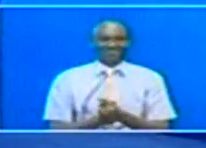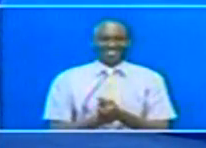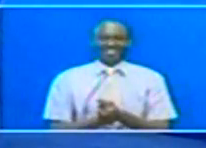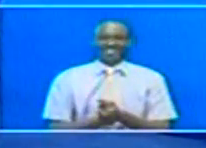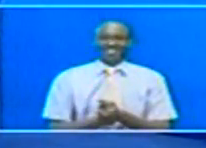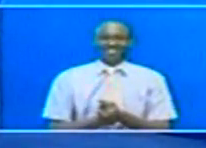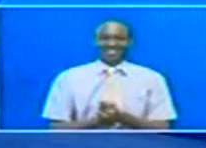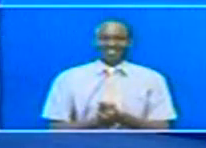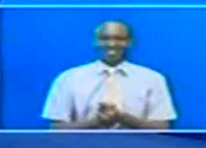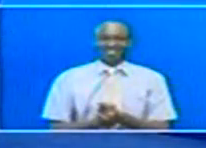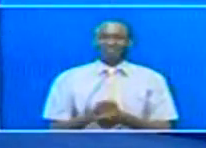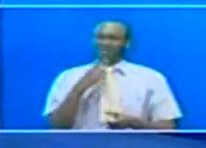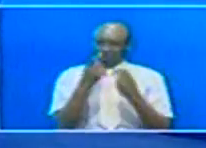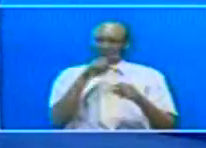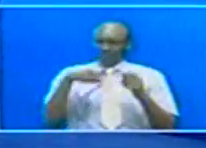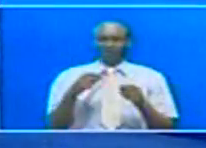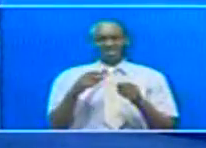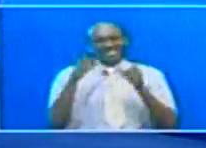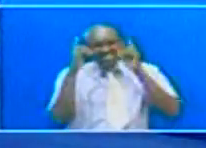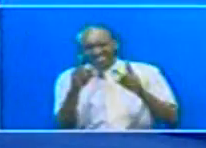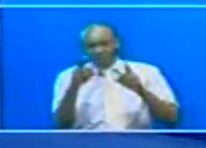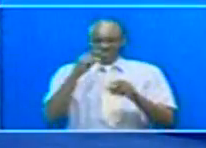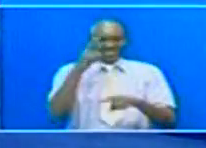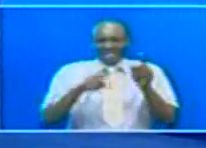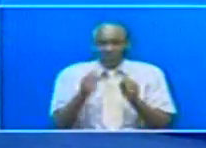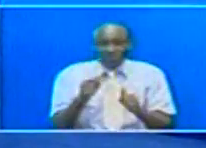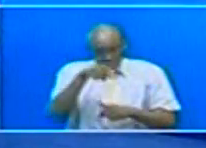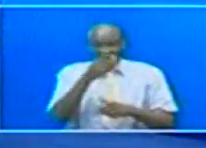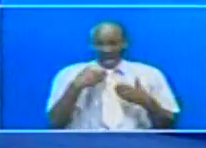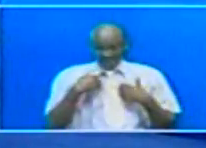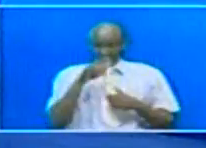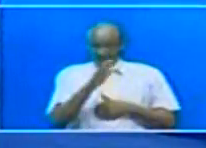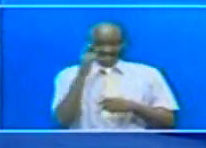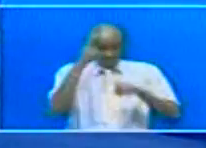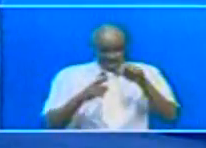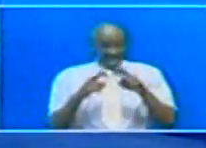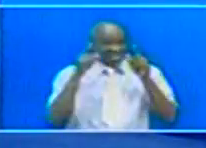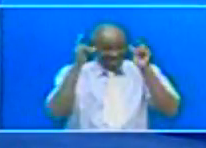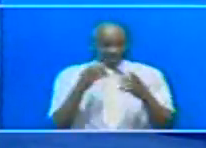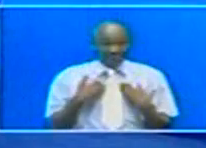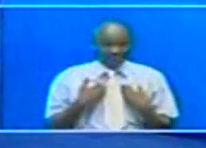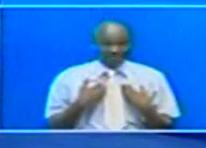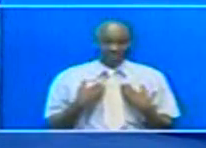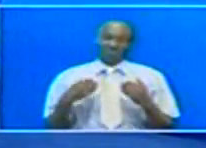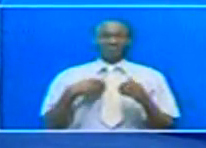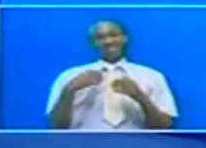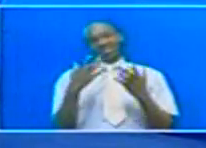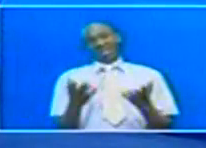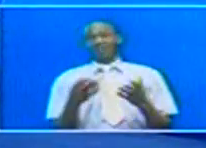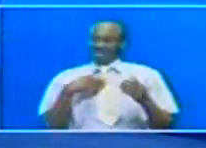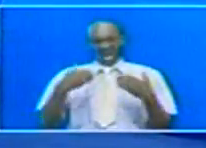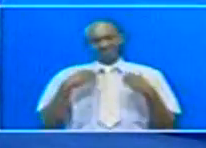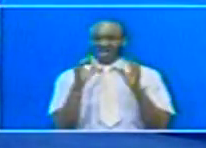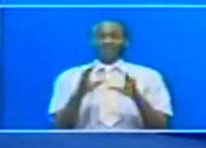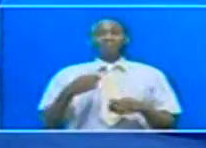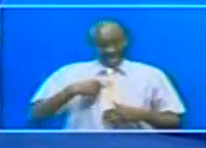too. And let's talk about resolutions before we get into the bulletin. Have you made your New Year's resolutions? I actually don't make resolutions. I did, mm-hmm.